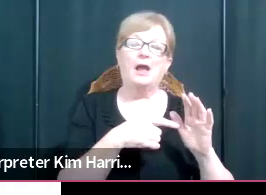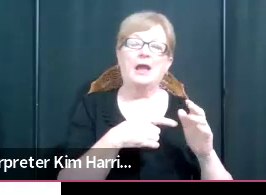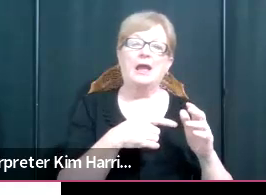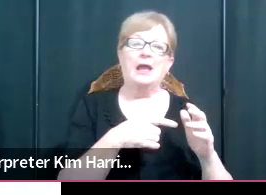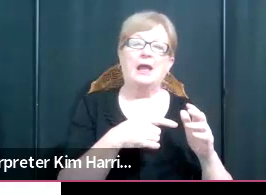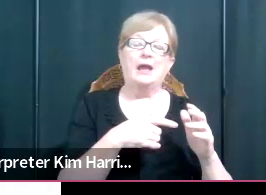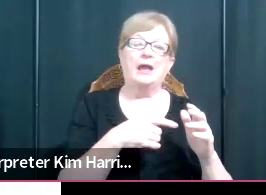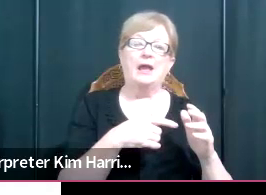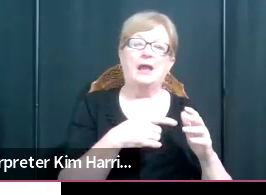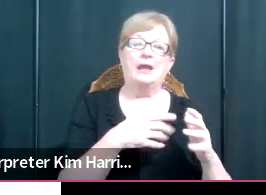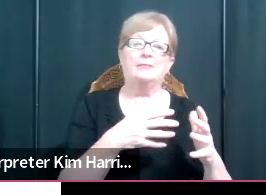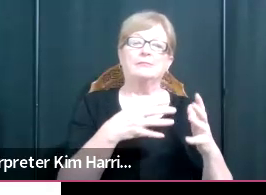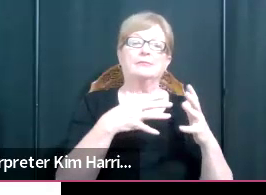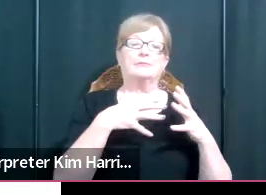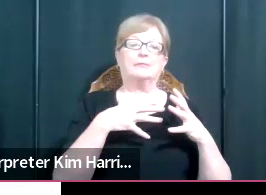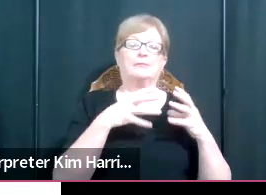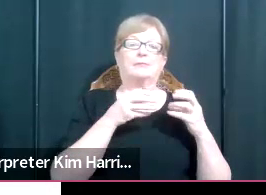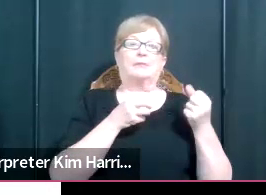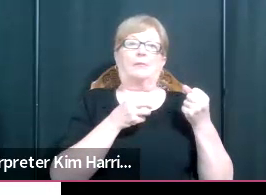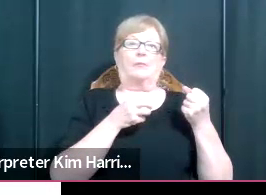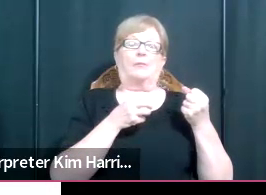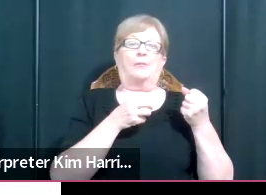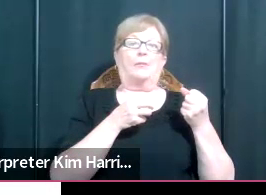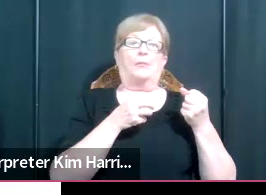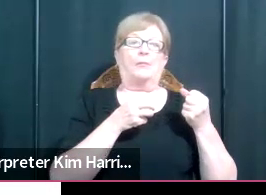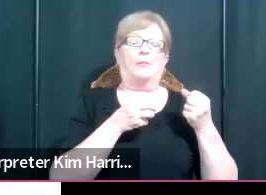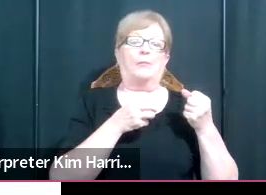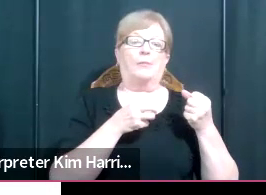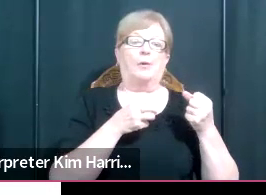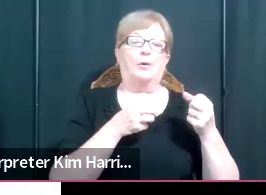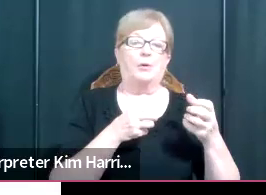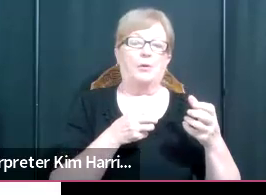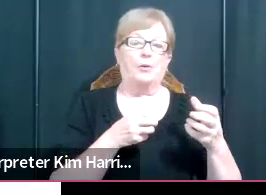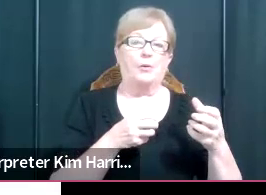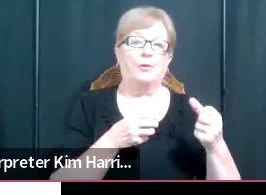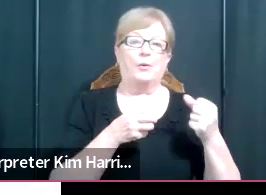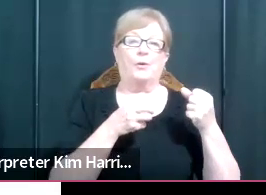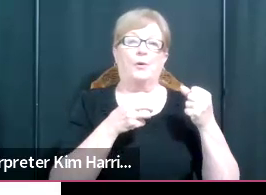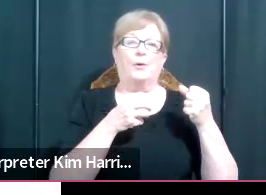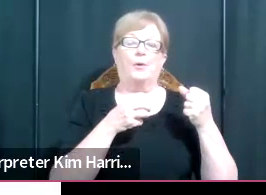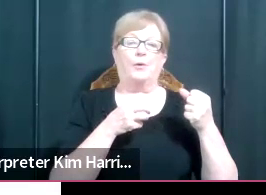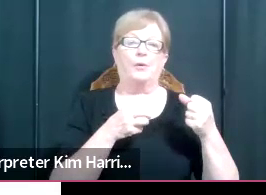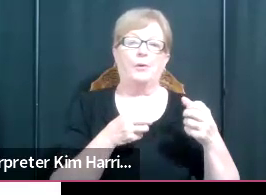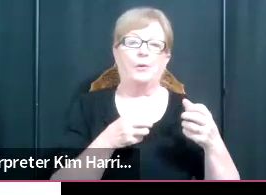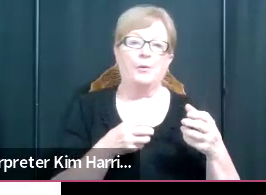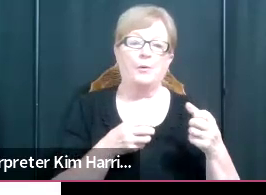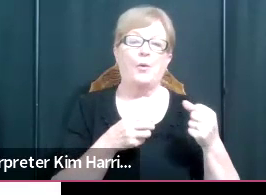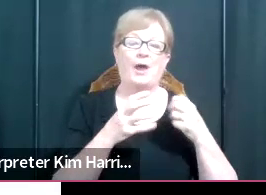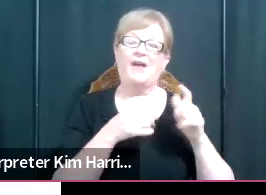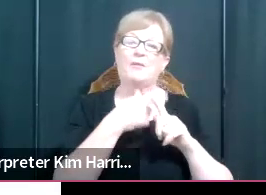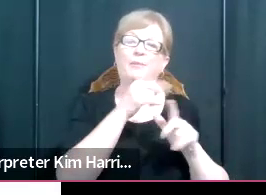inhale, hold, exhale, and hold again. And so people typically